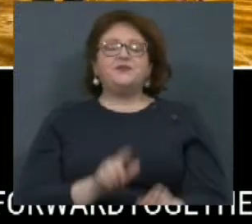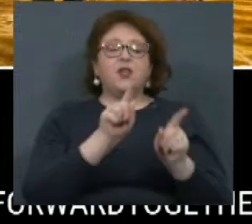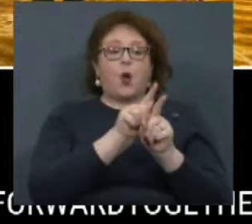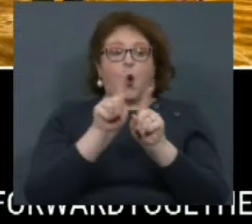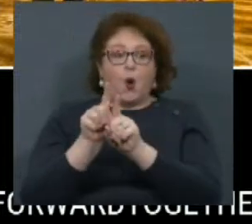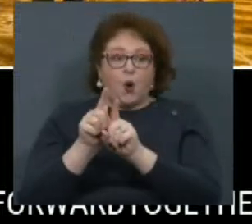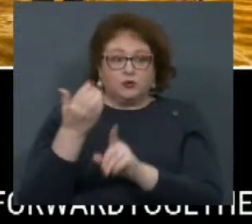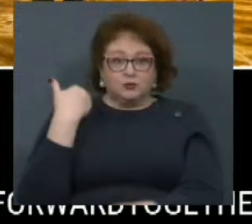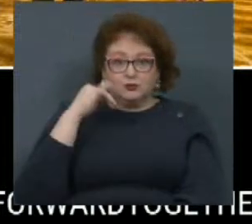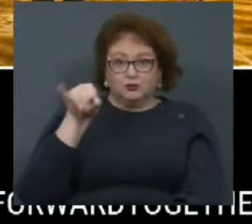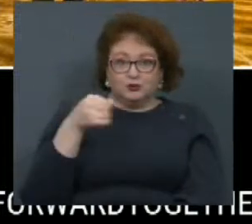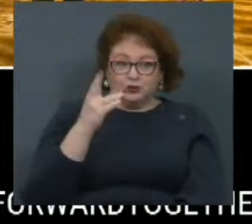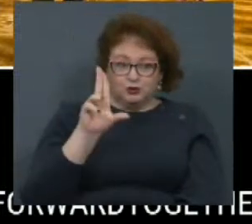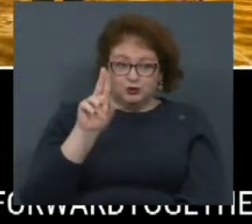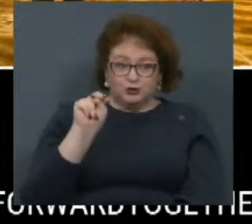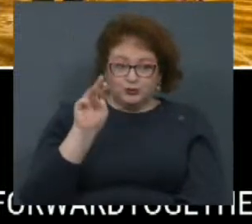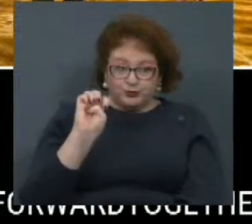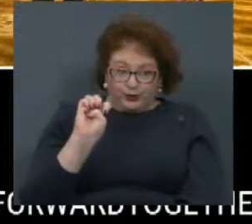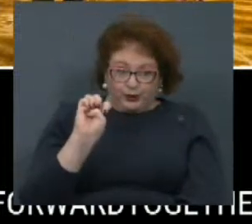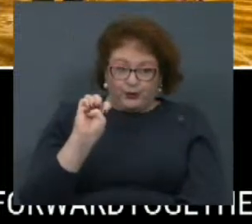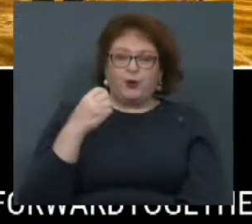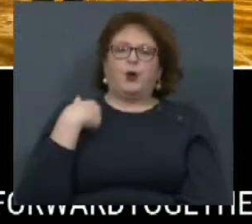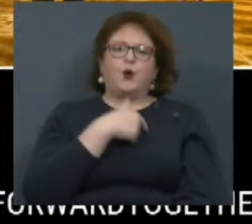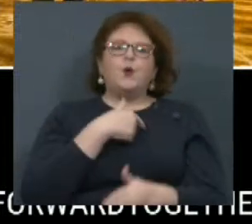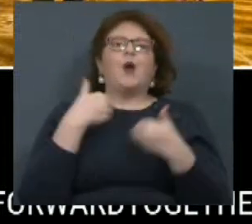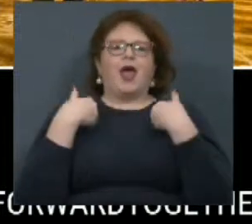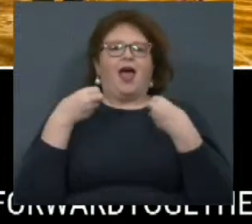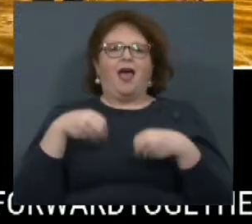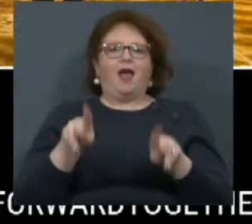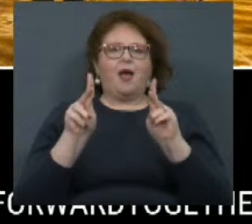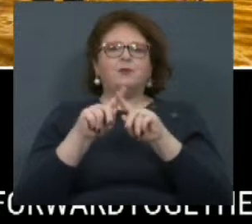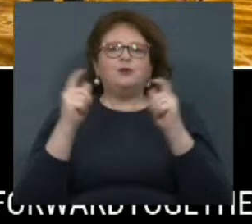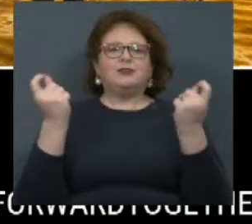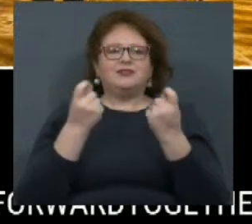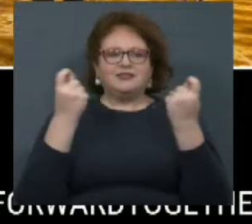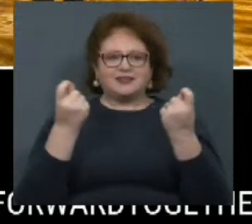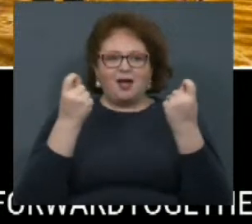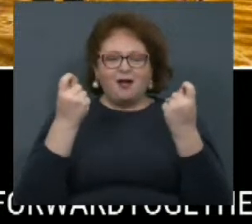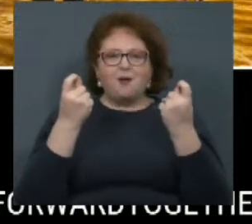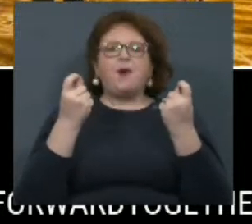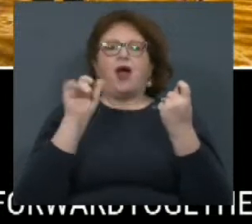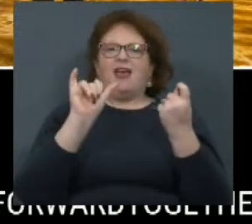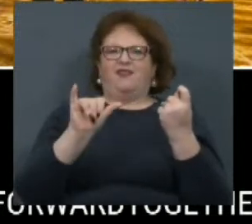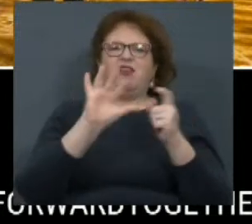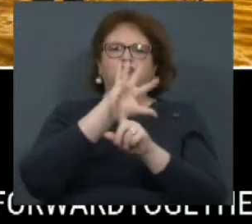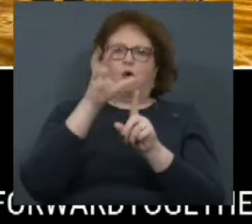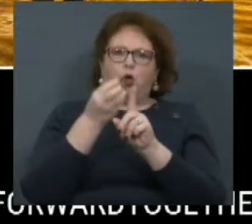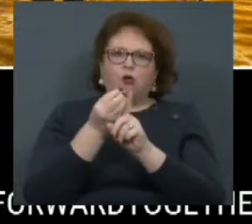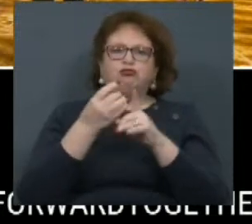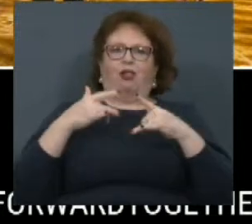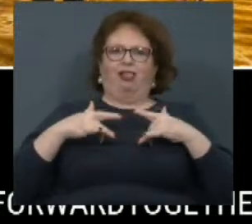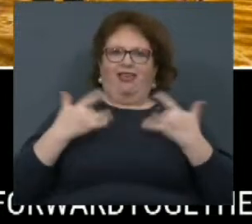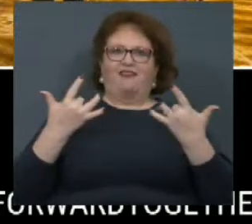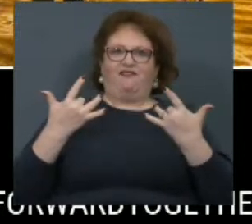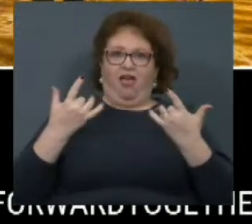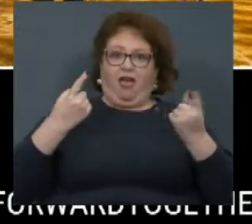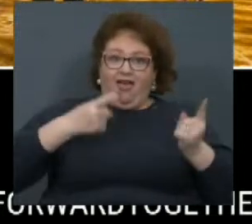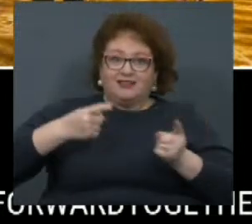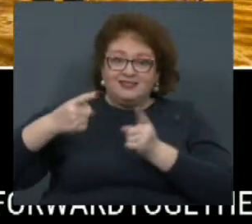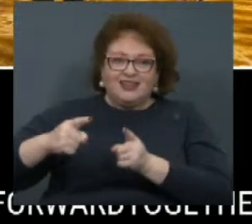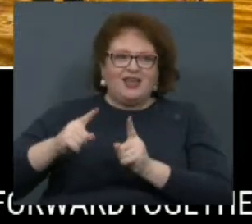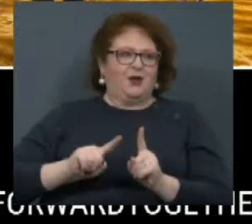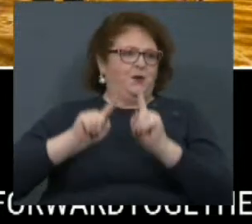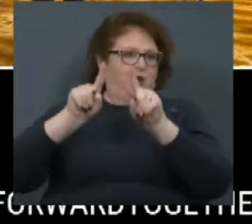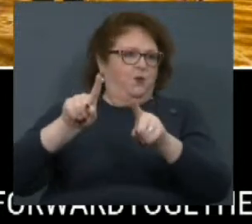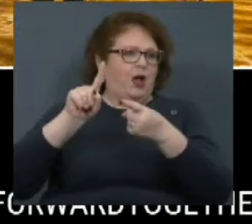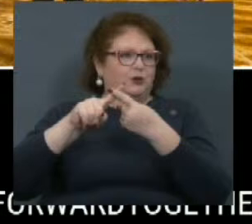Also in June, we had the opportunity to celebrate a very important cultural event in, we went to Kaohsiung and